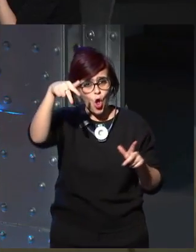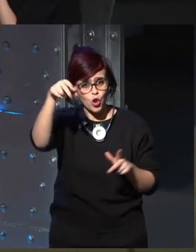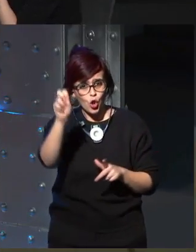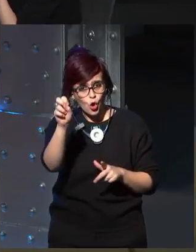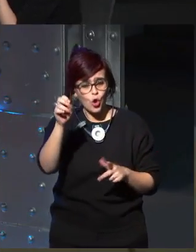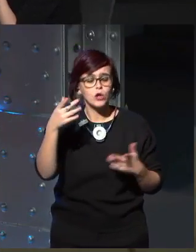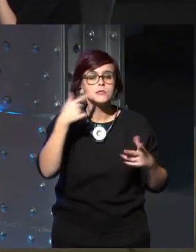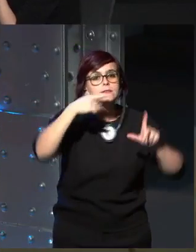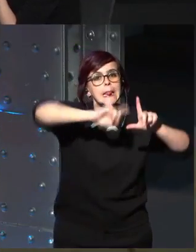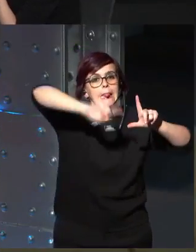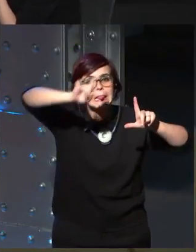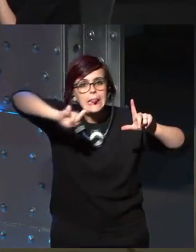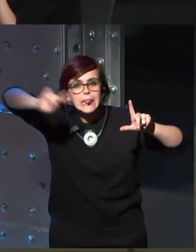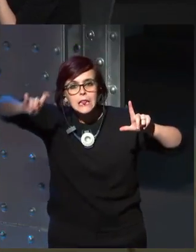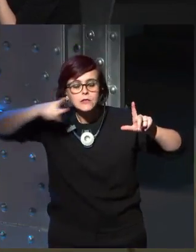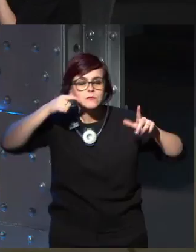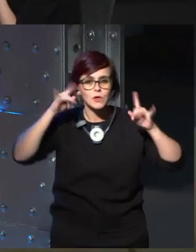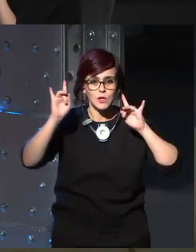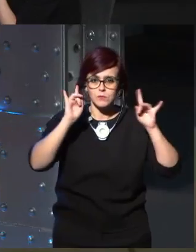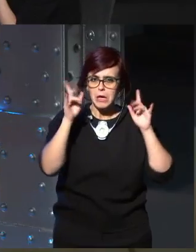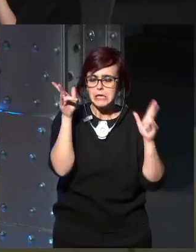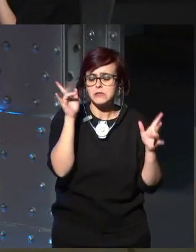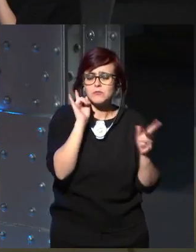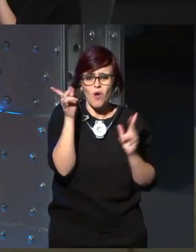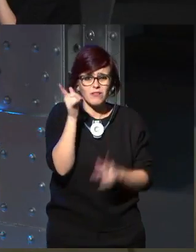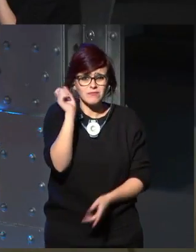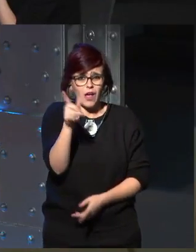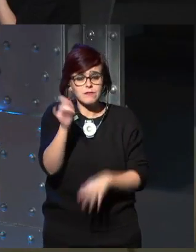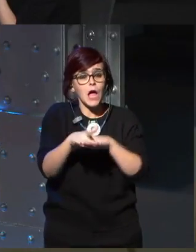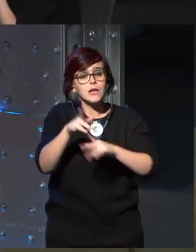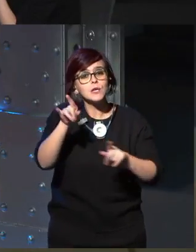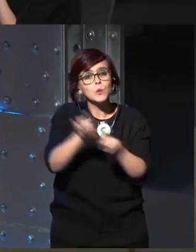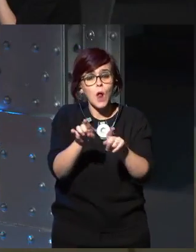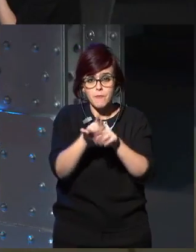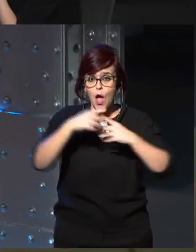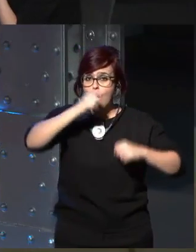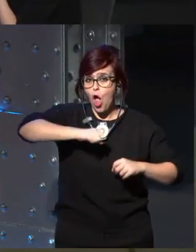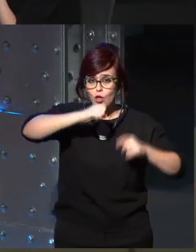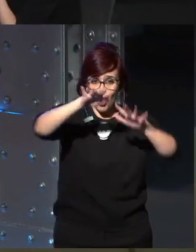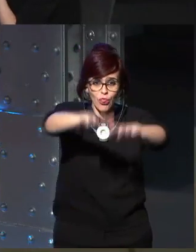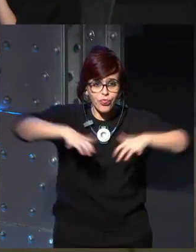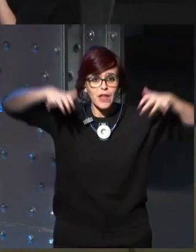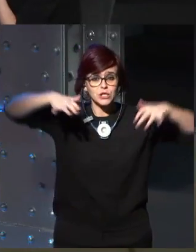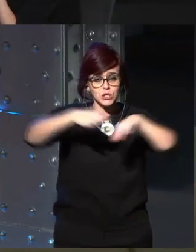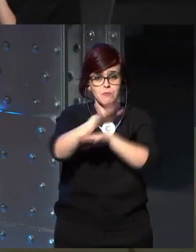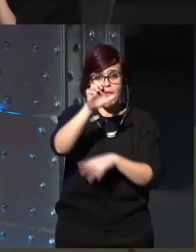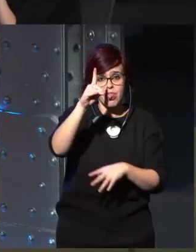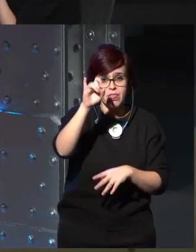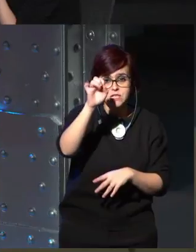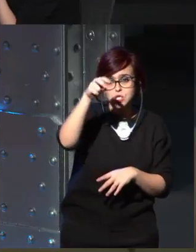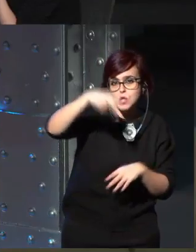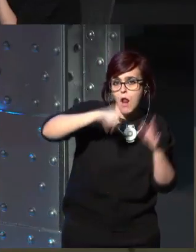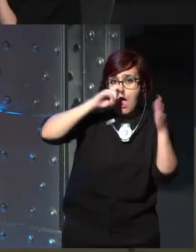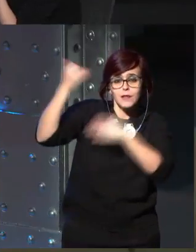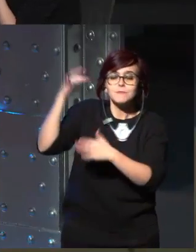baggage to, because those people had nothing to compare to, so it sounded realistic to them. but in this day and age, it's a